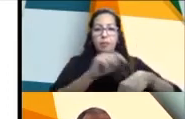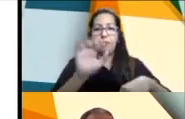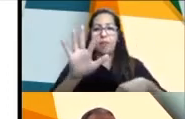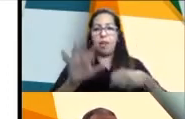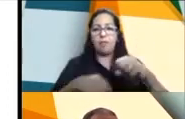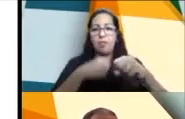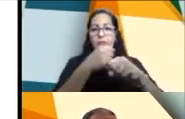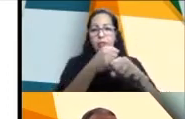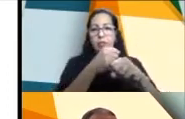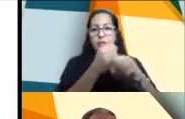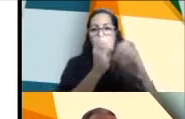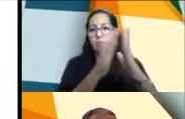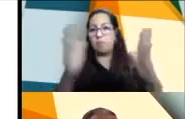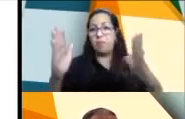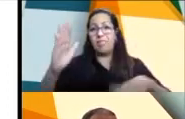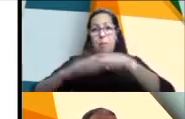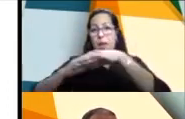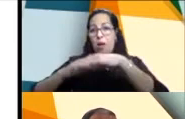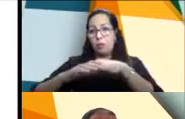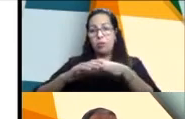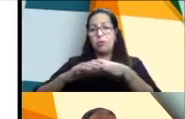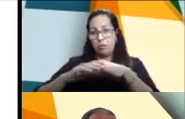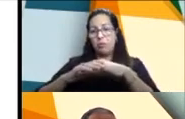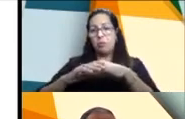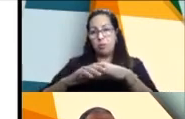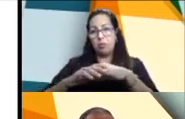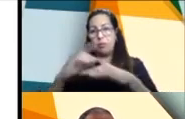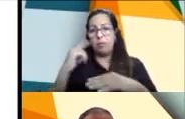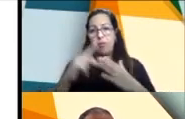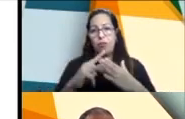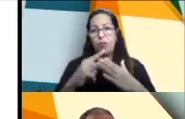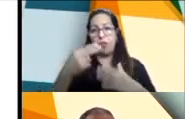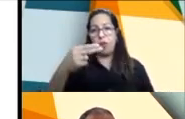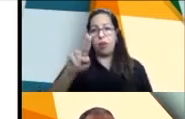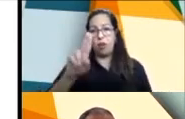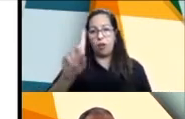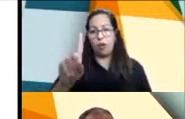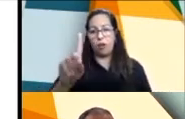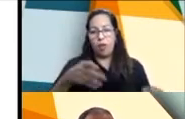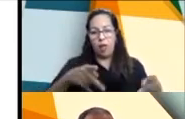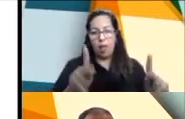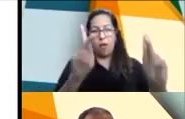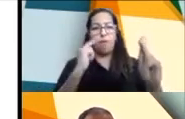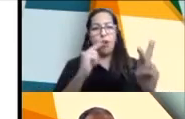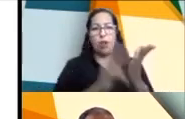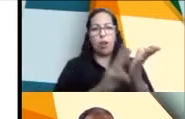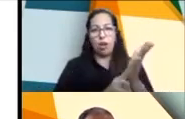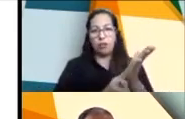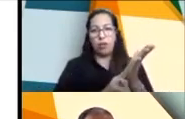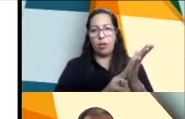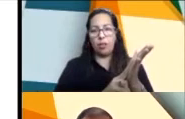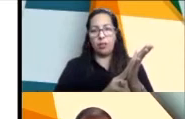which is the maximum amount that HUD allows for a contract for